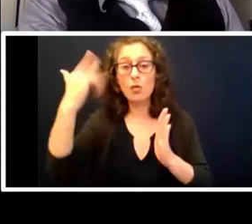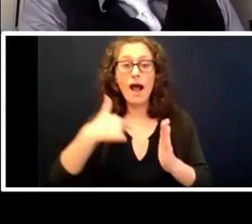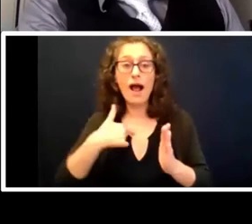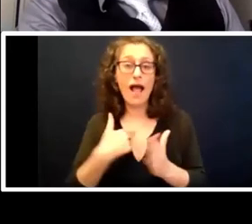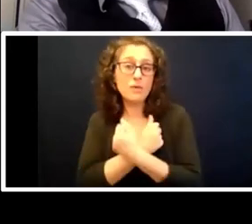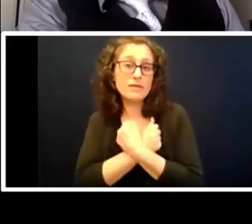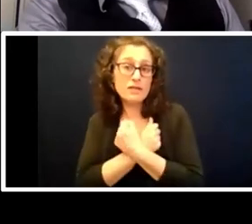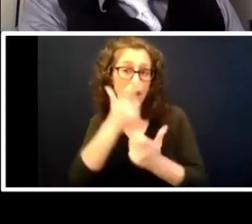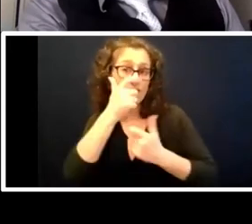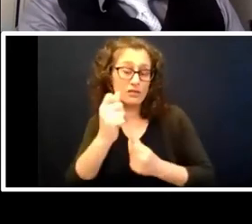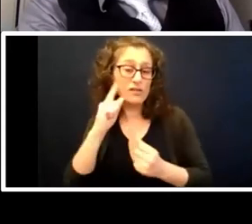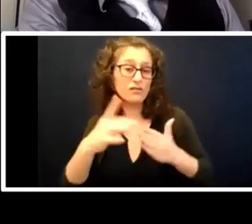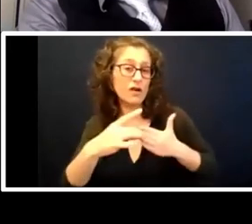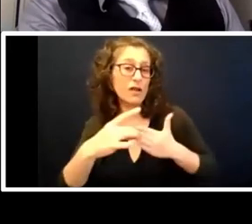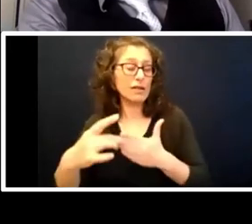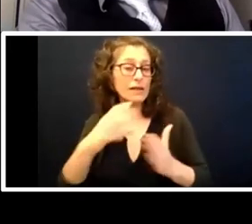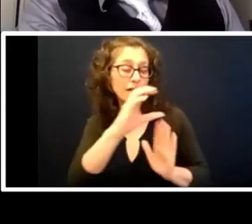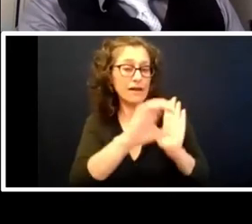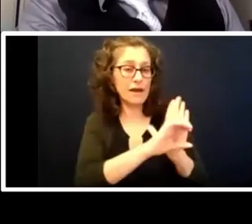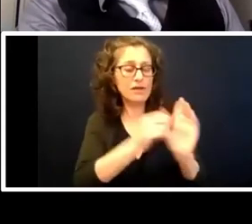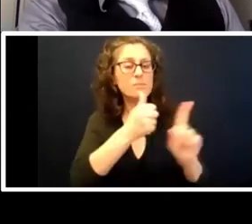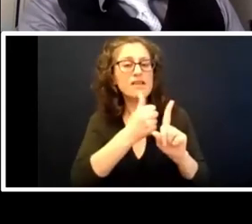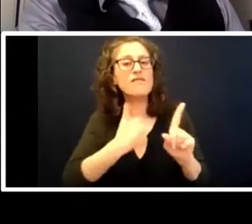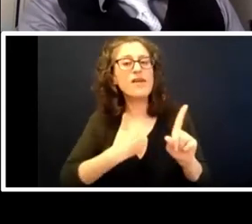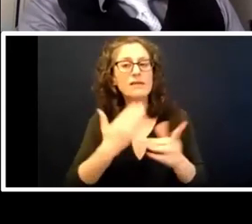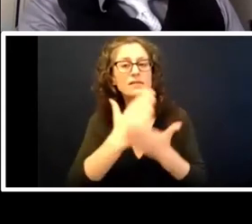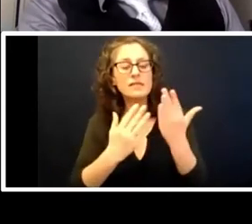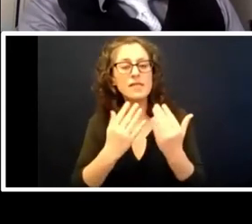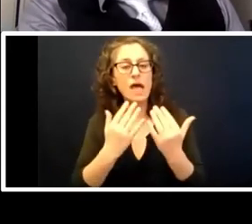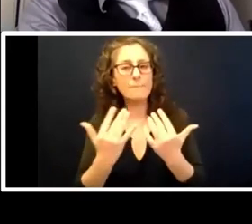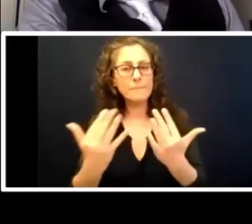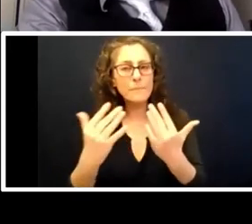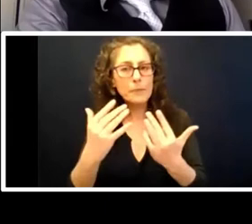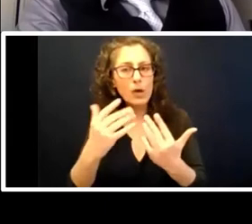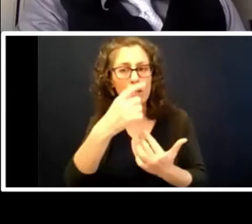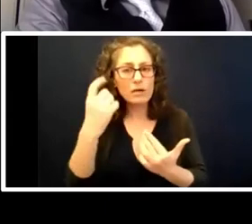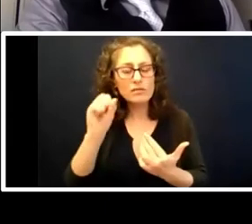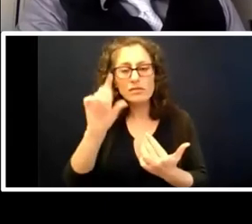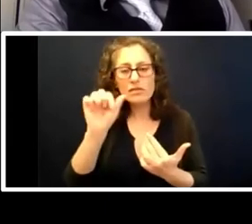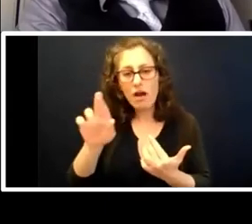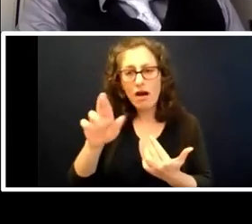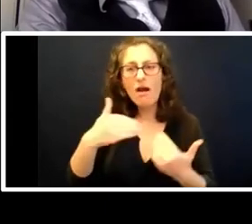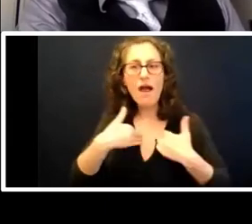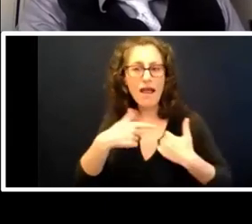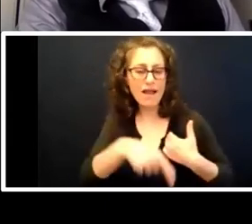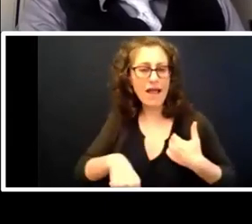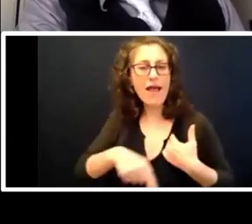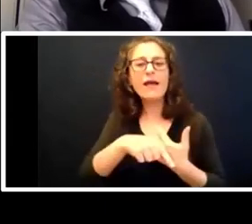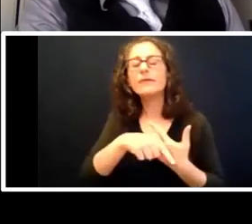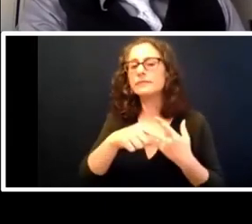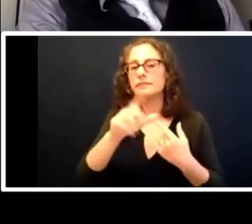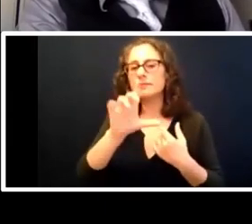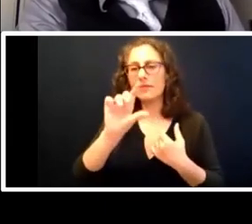leading character. He had some burn scars on his face and I had my blade leg. So our